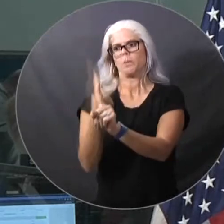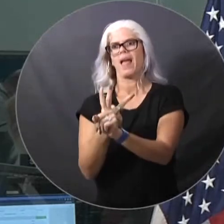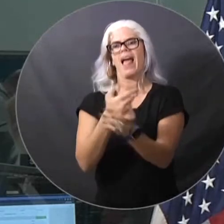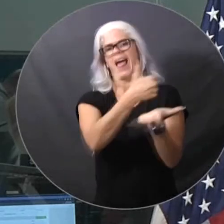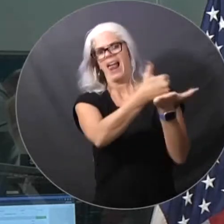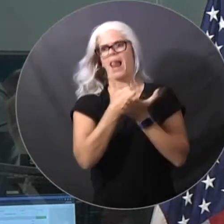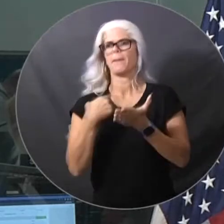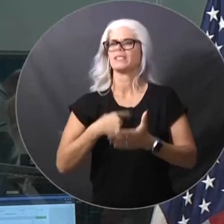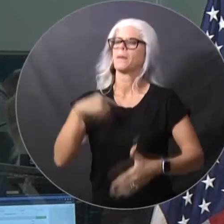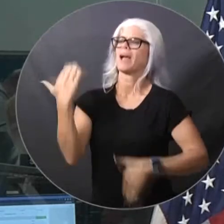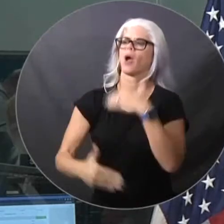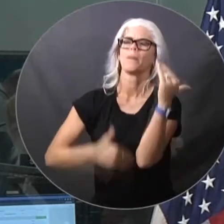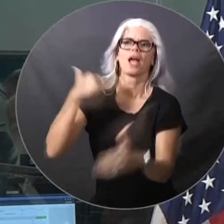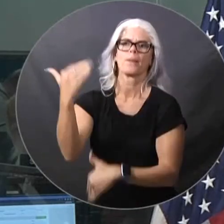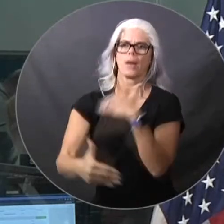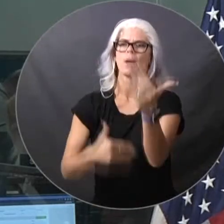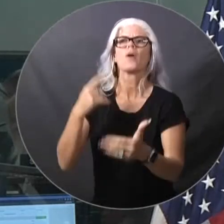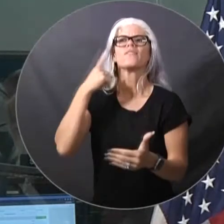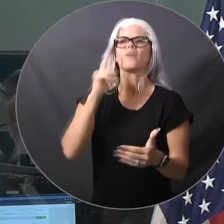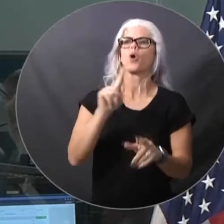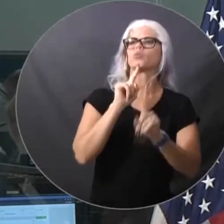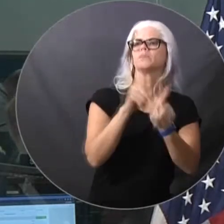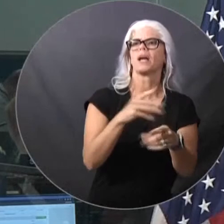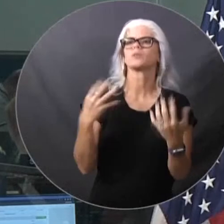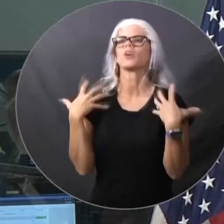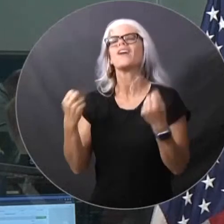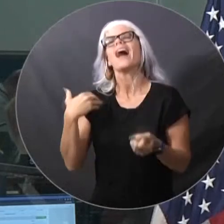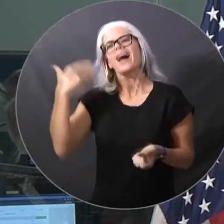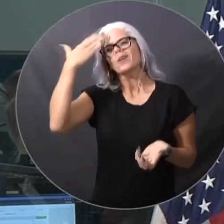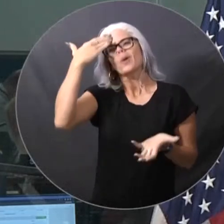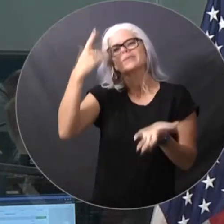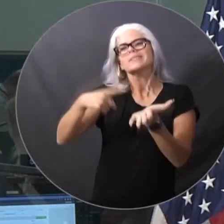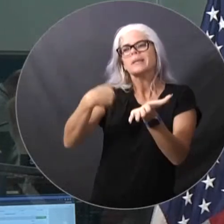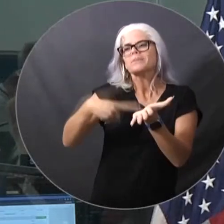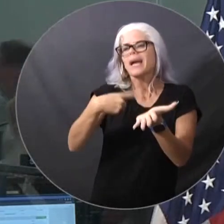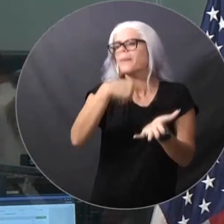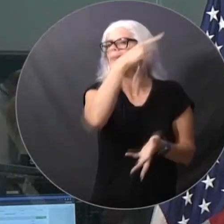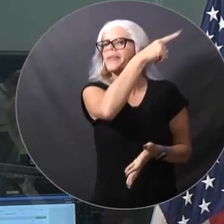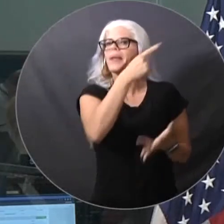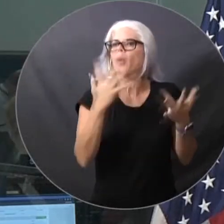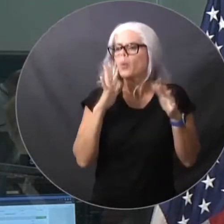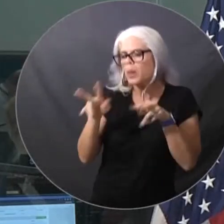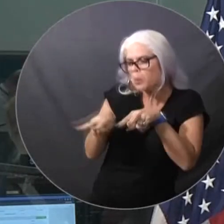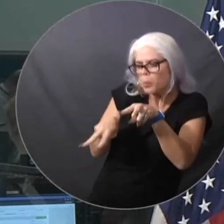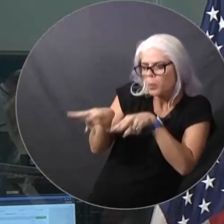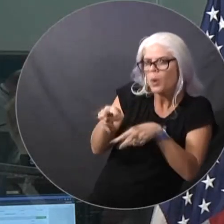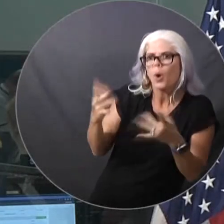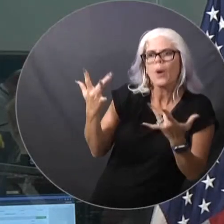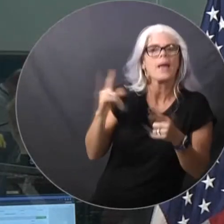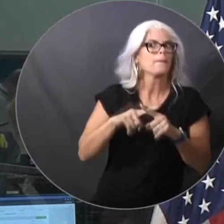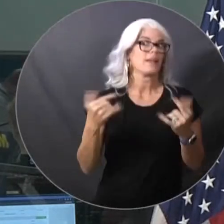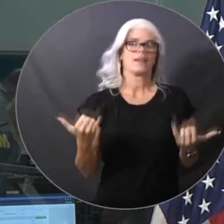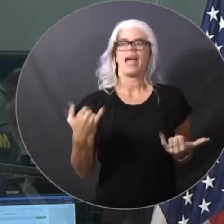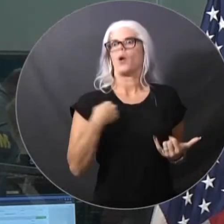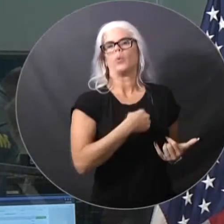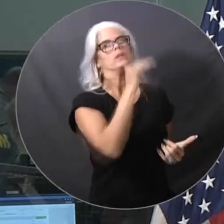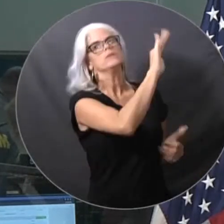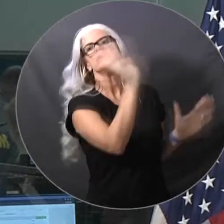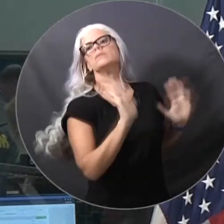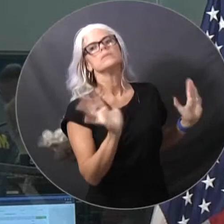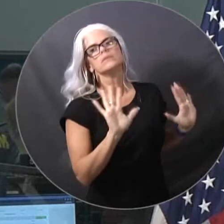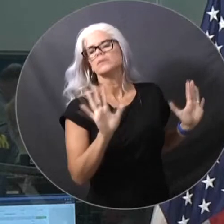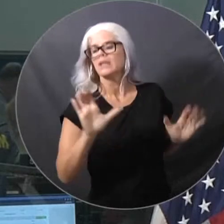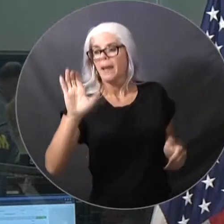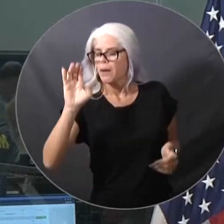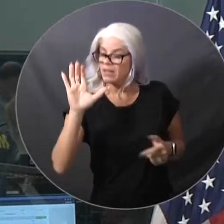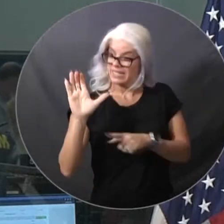know sometimes they wait till different damage assessments are made, but in this situation, you've got a massive Category 4 storm